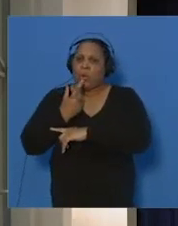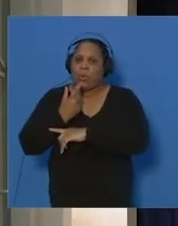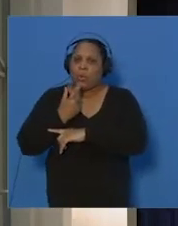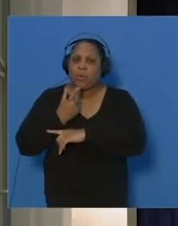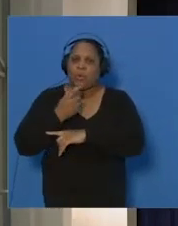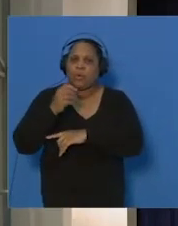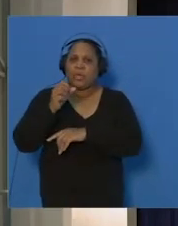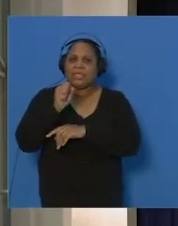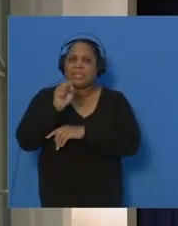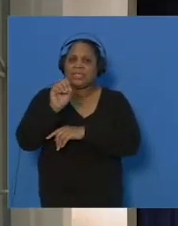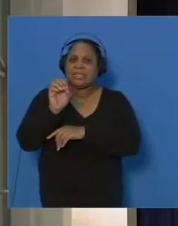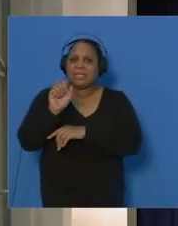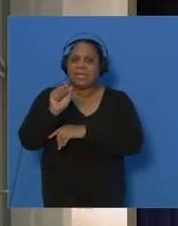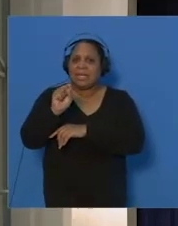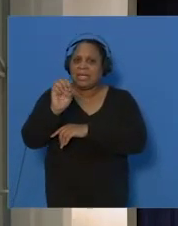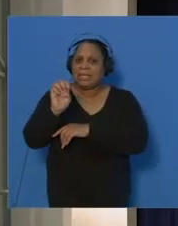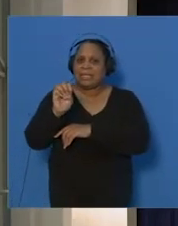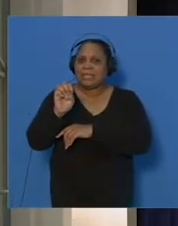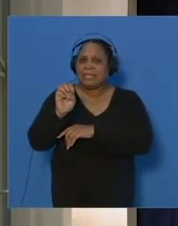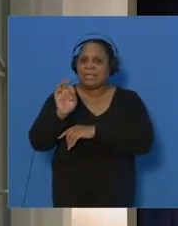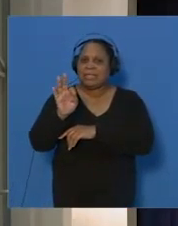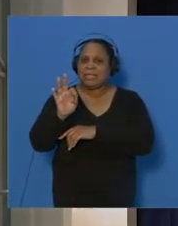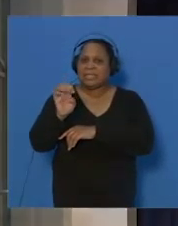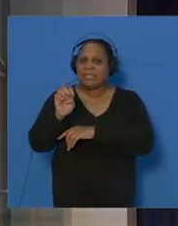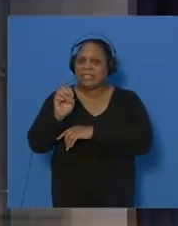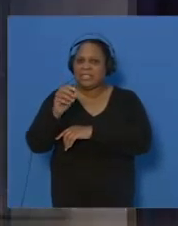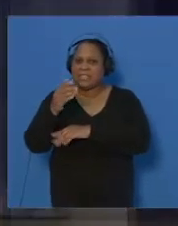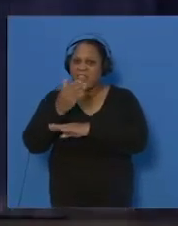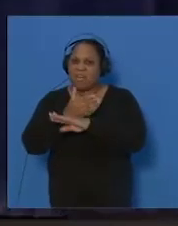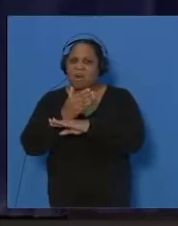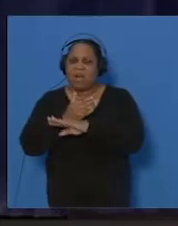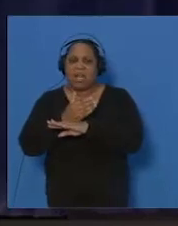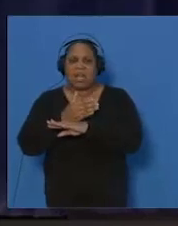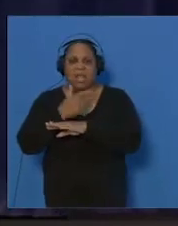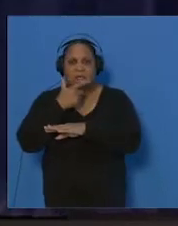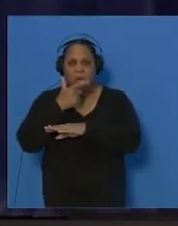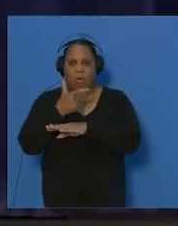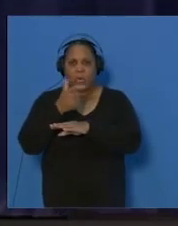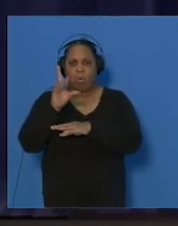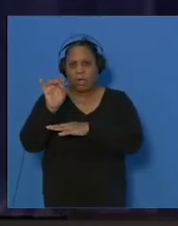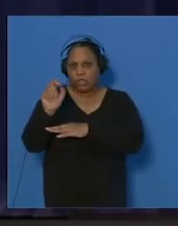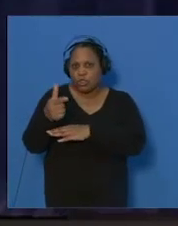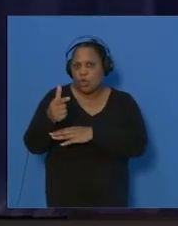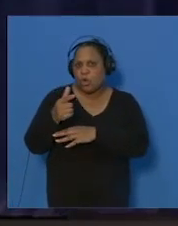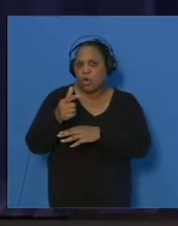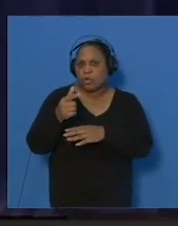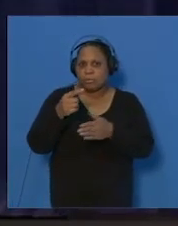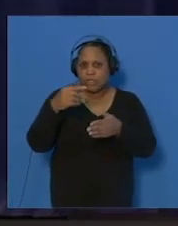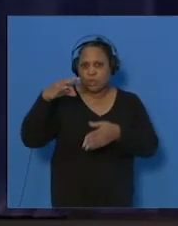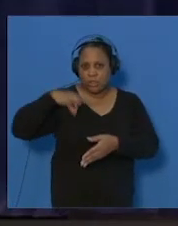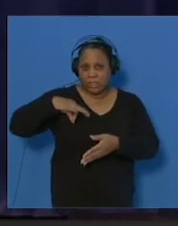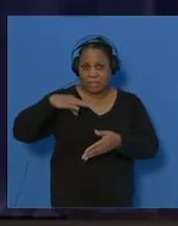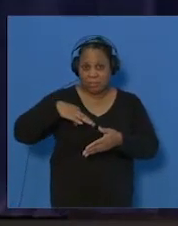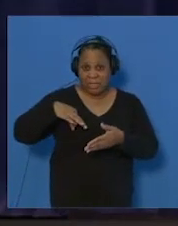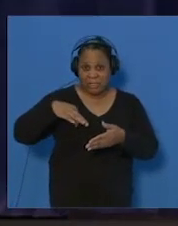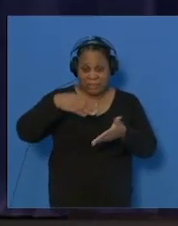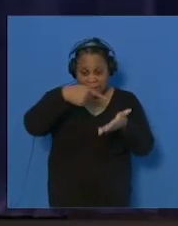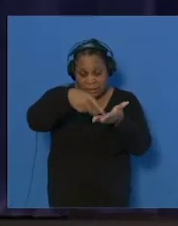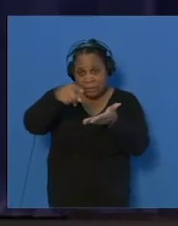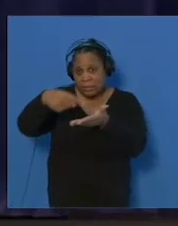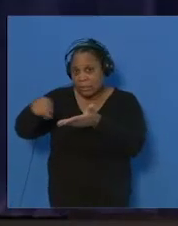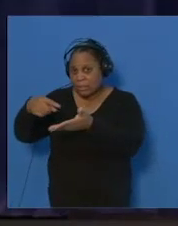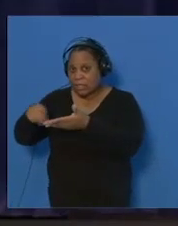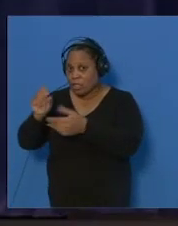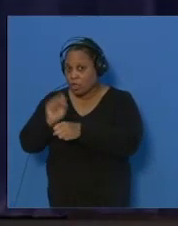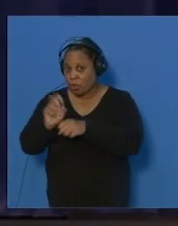and almost a watchdog to make sure that these unemployment benefits are going through records